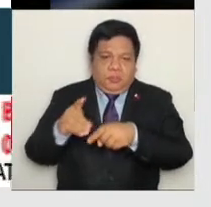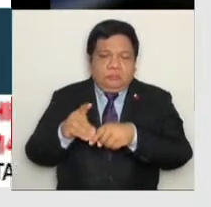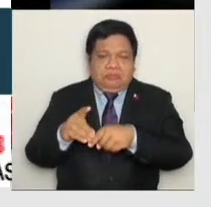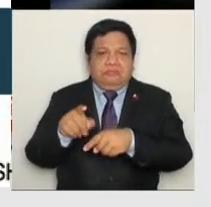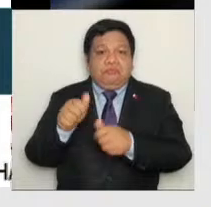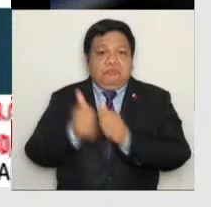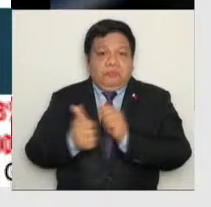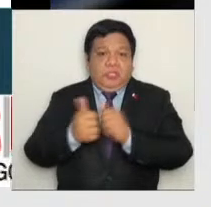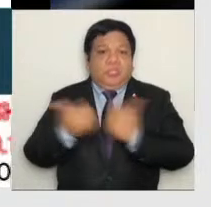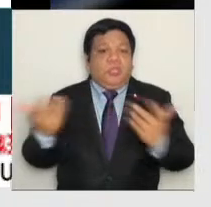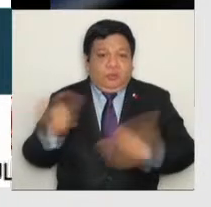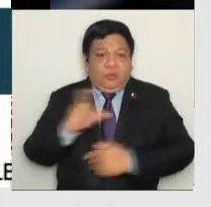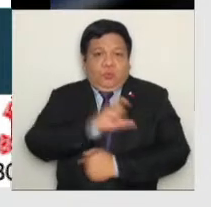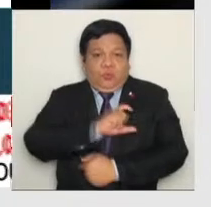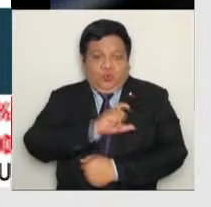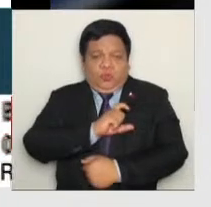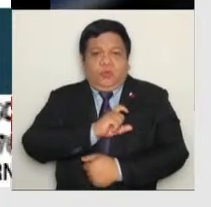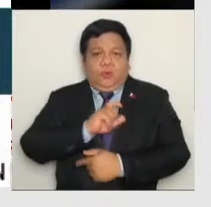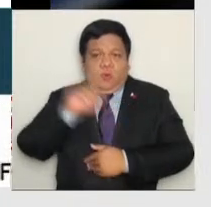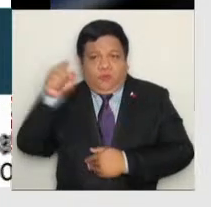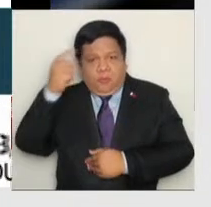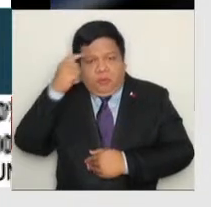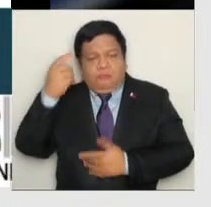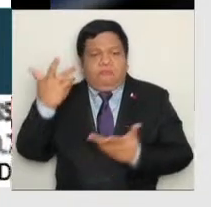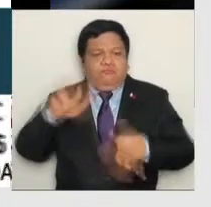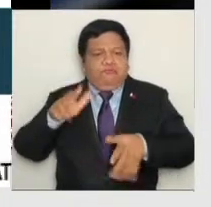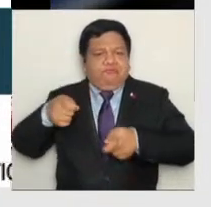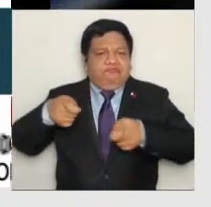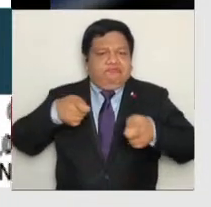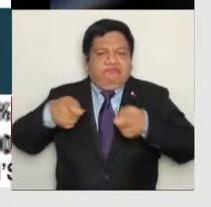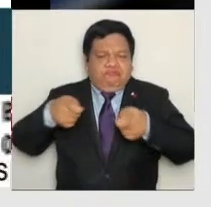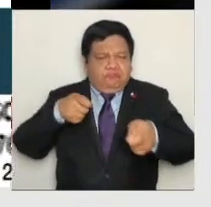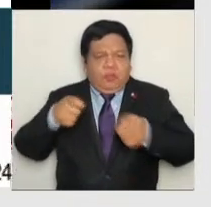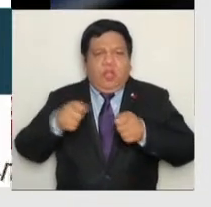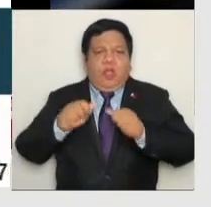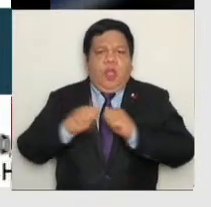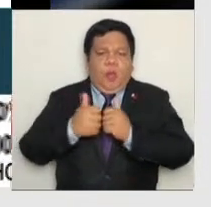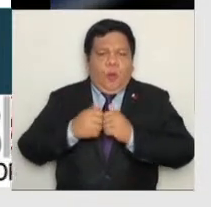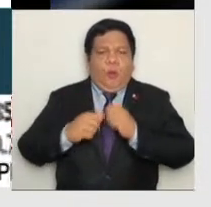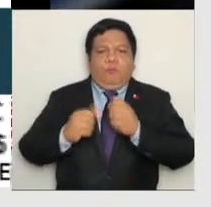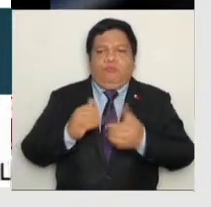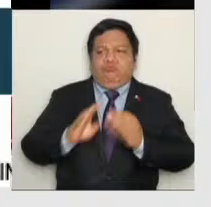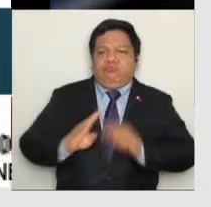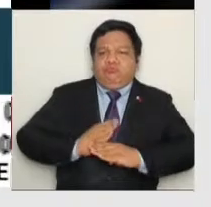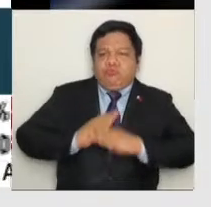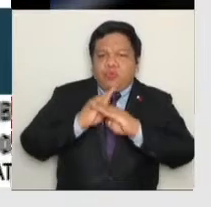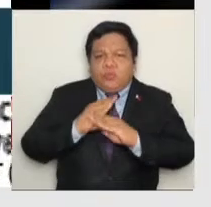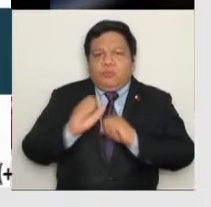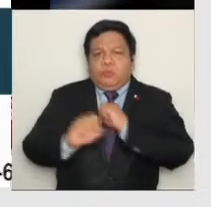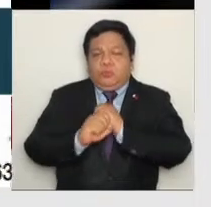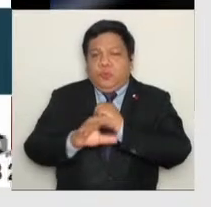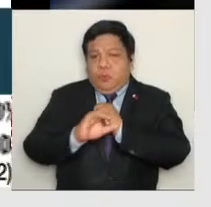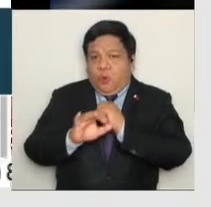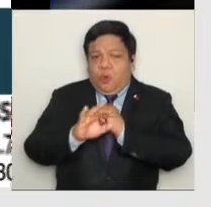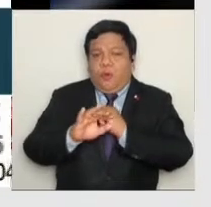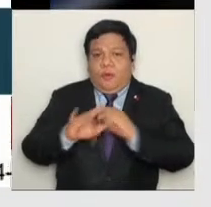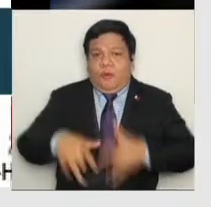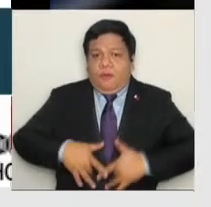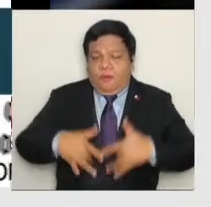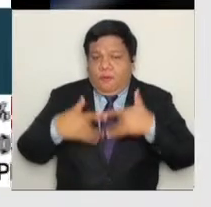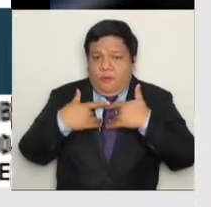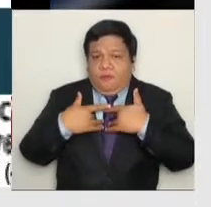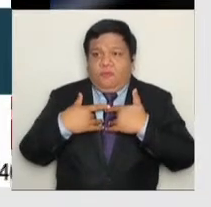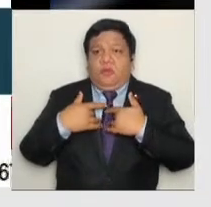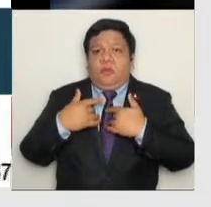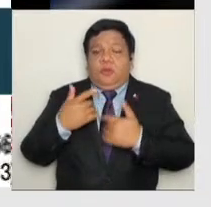been in discharge of its obligation to protect and promote the right to life, because the duty of a state is not to guarantee that the right of life will